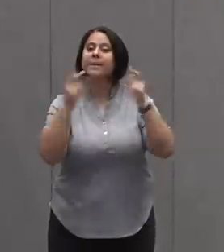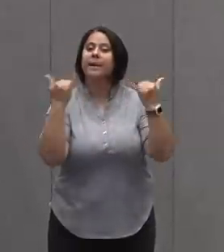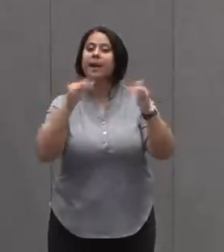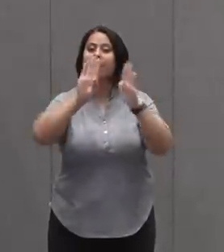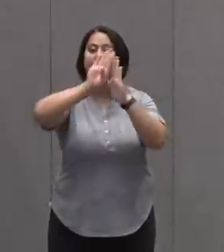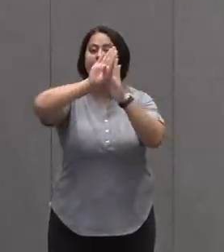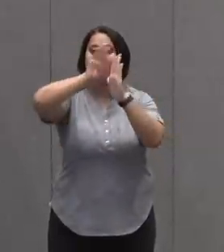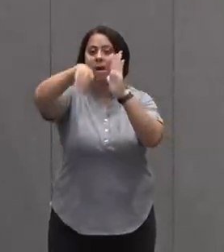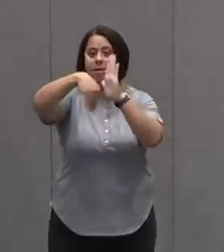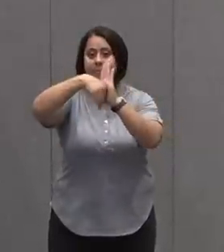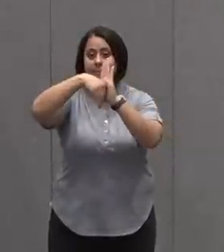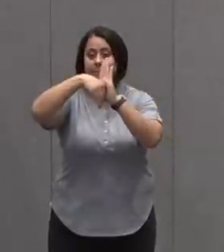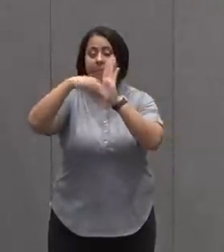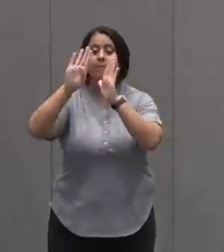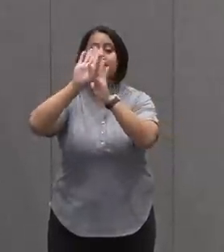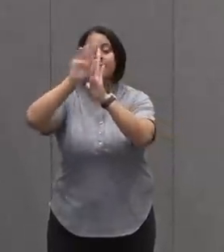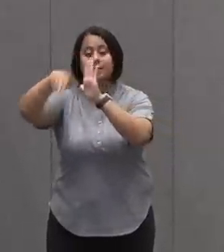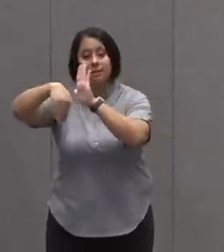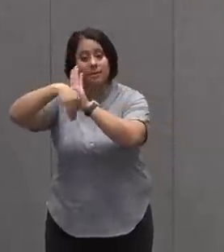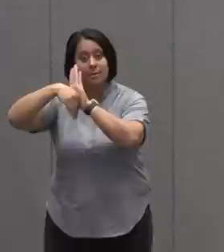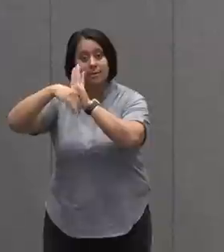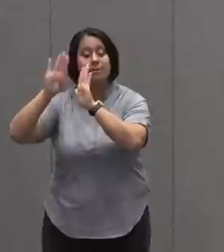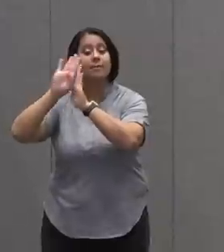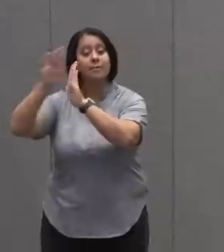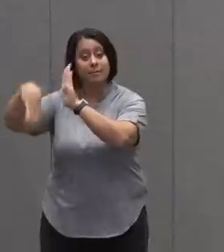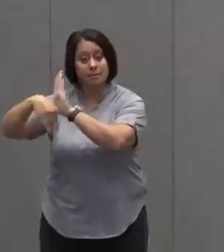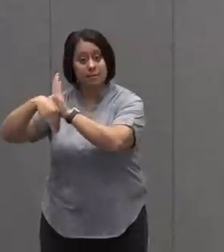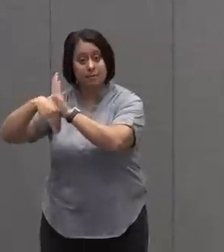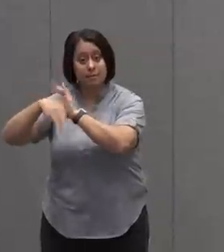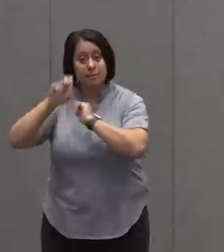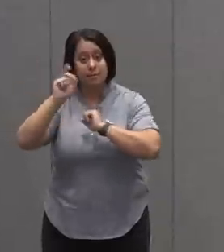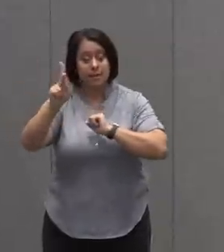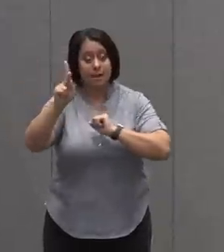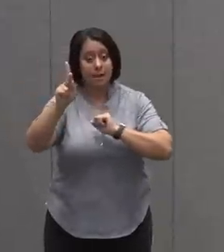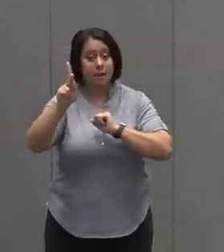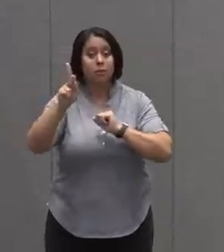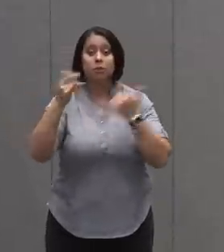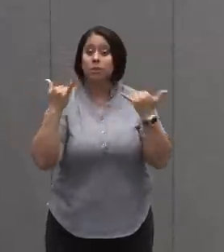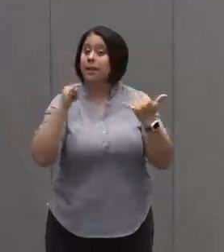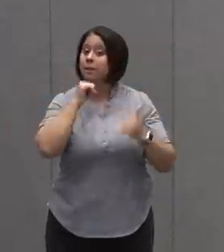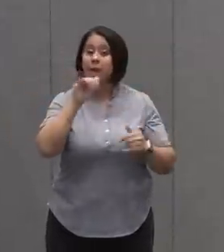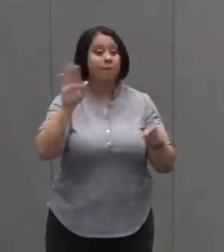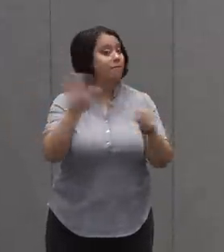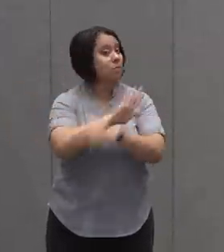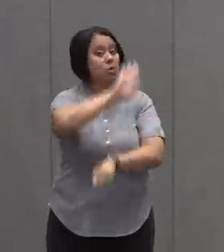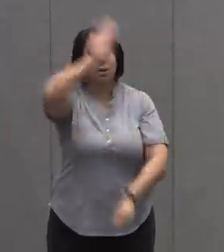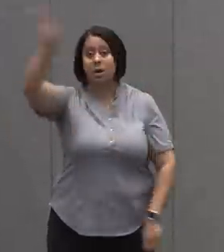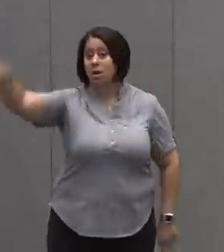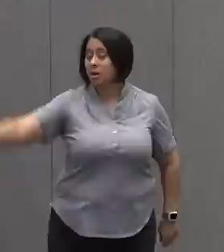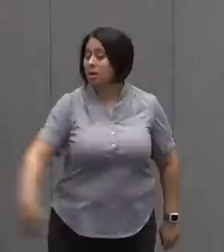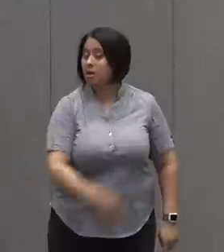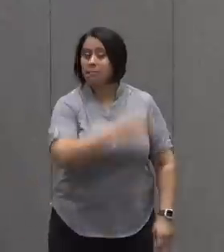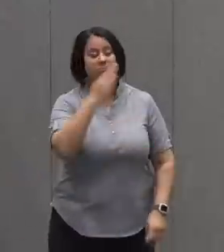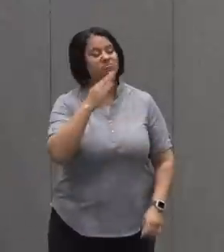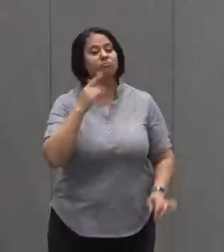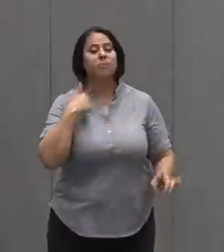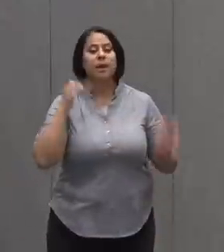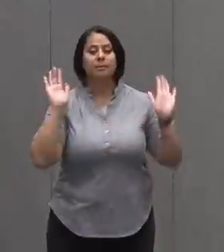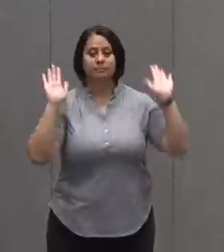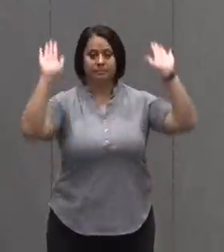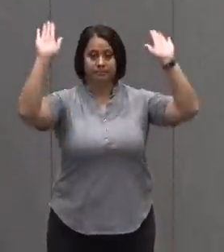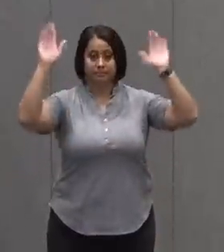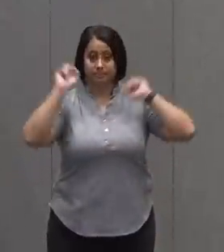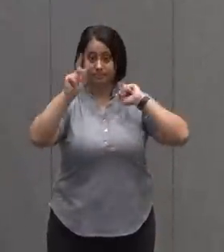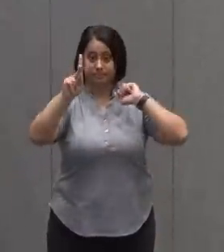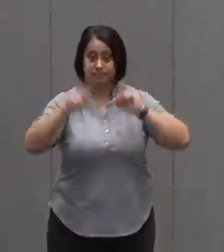hours. And this time, instead of moving my arm all the way around, I'm just going to come up like I'm raising the roof,